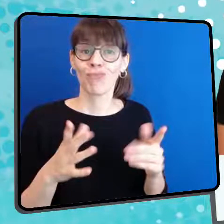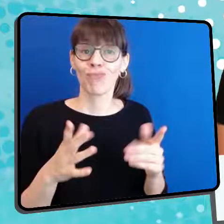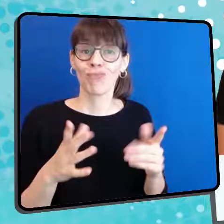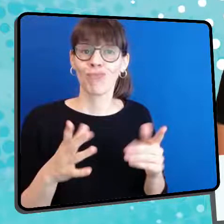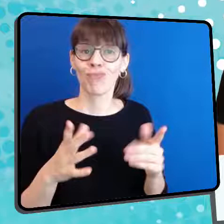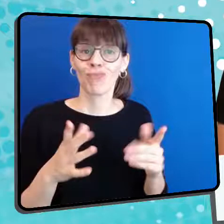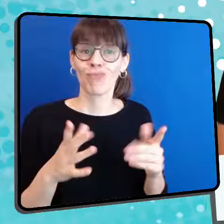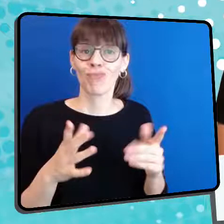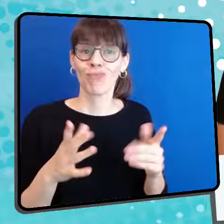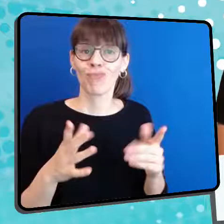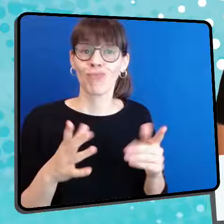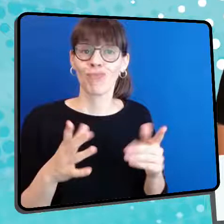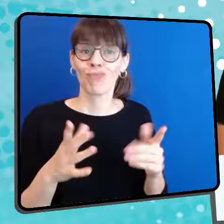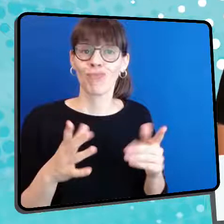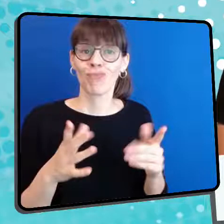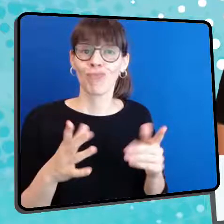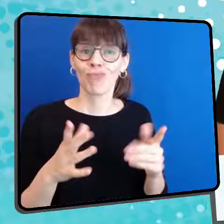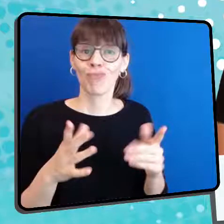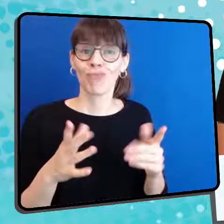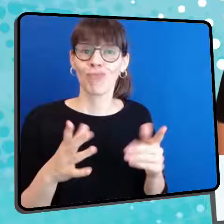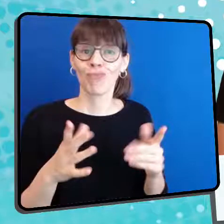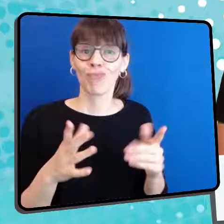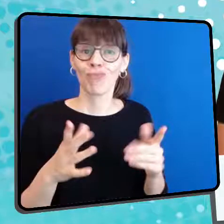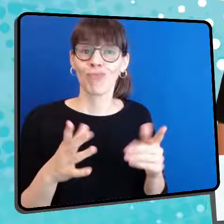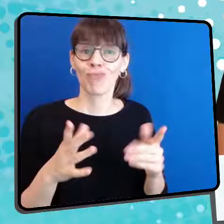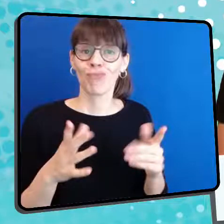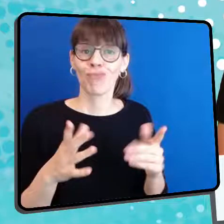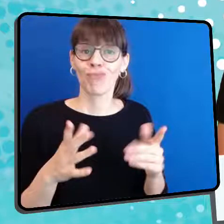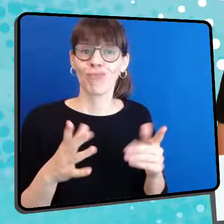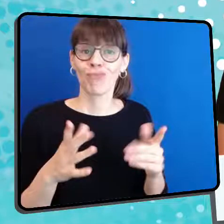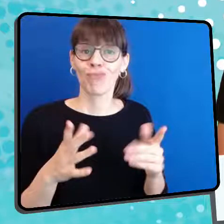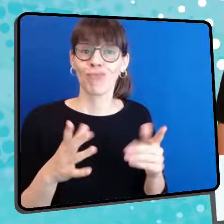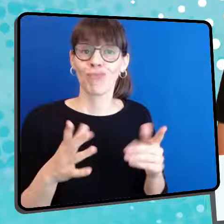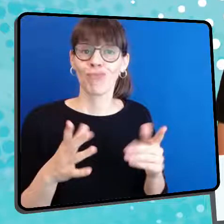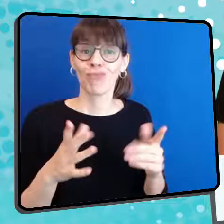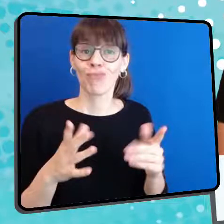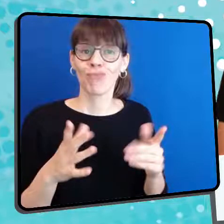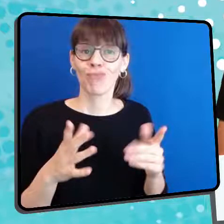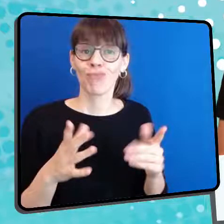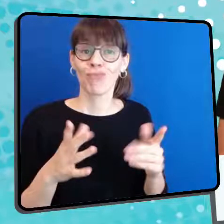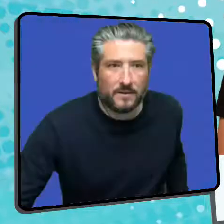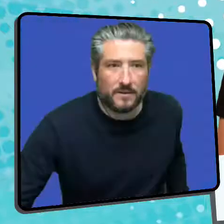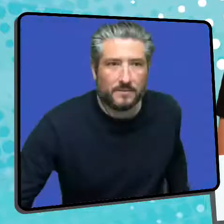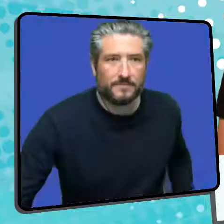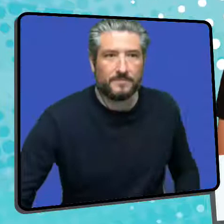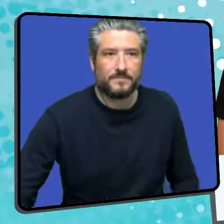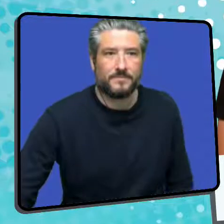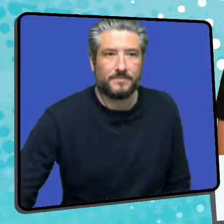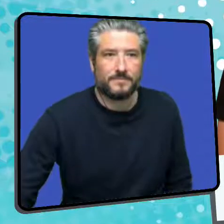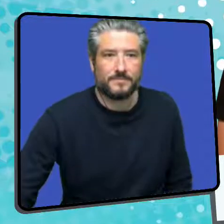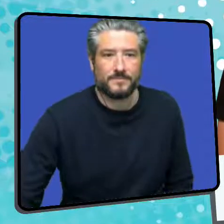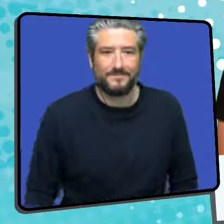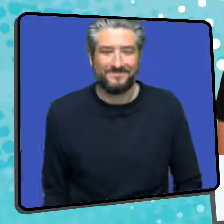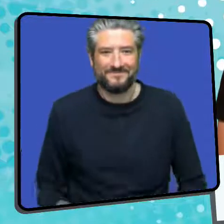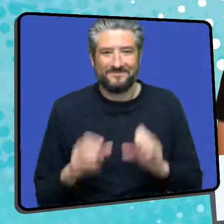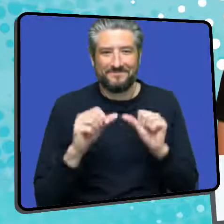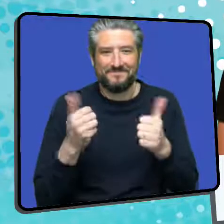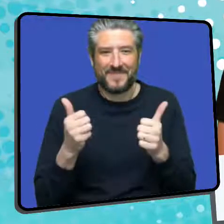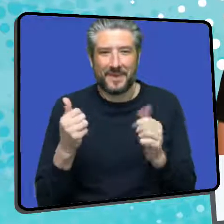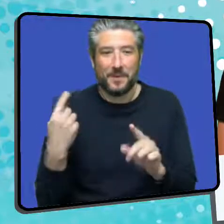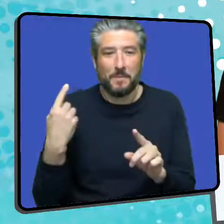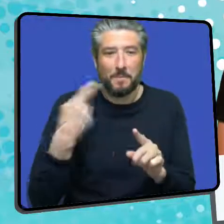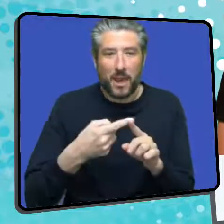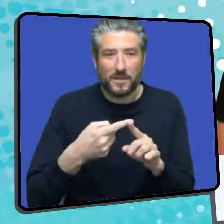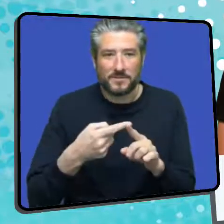our explainability and interpret ML pieces. And then we've actually got the Detect and Mitigate Unfairness